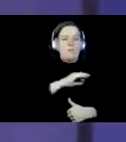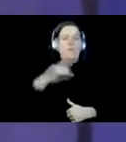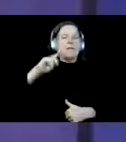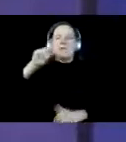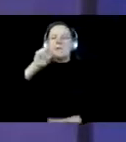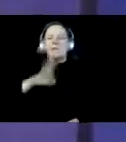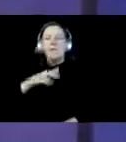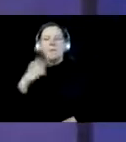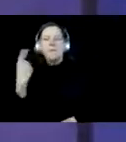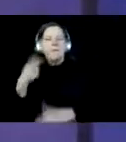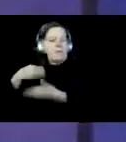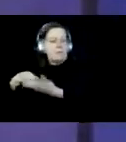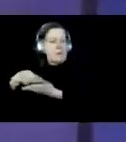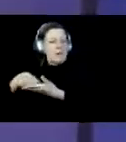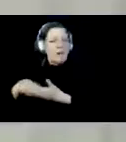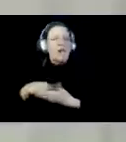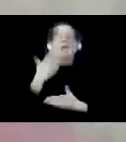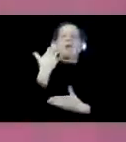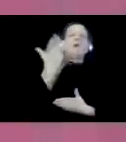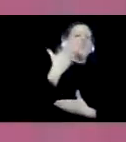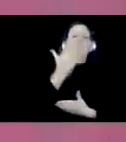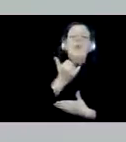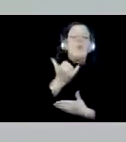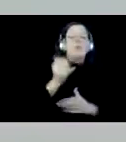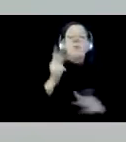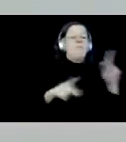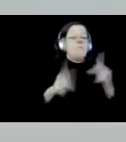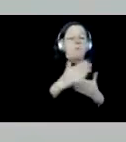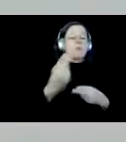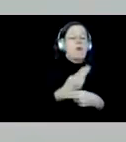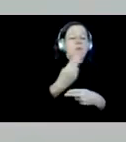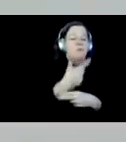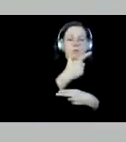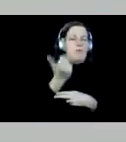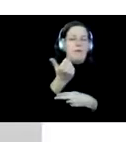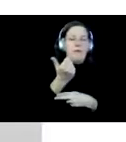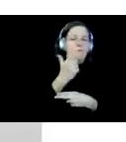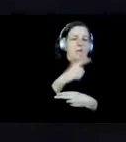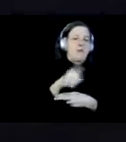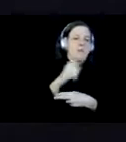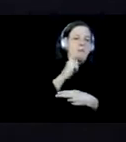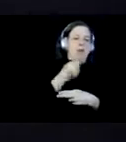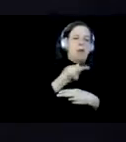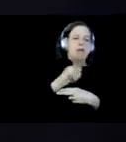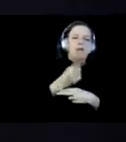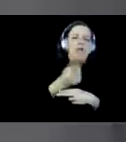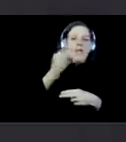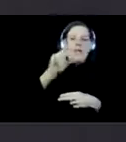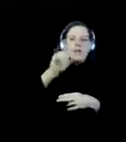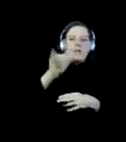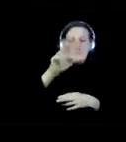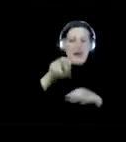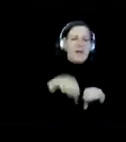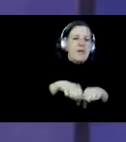favor was that they stained and faded with Seafoam use, stone green, gray, copper stained rose. brown from coffee and I think soup. About repetition.